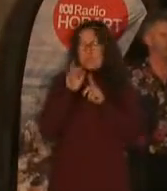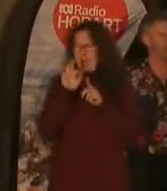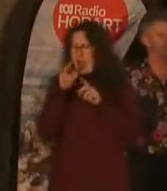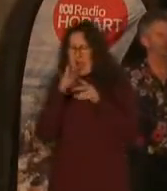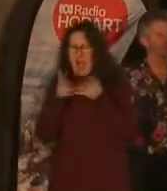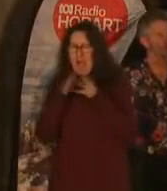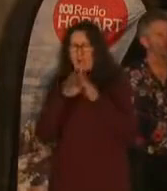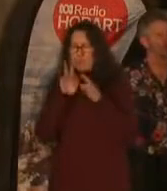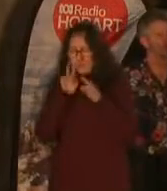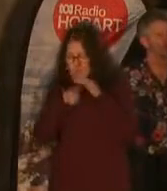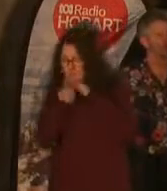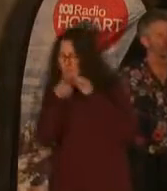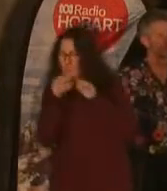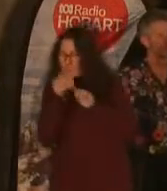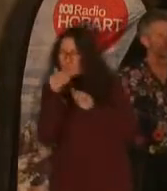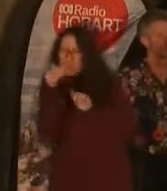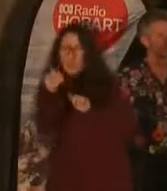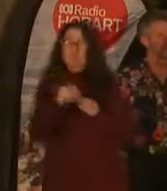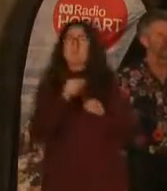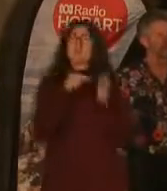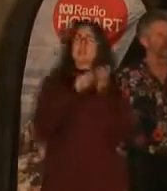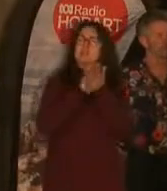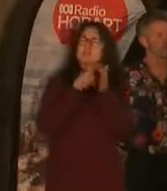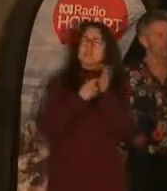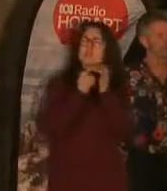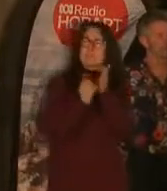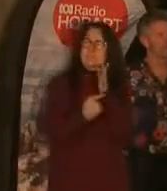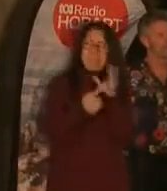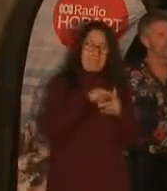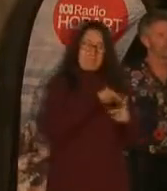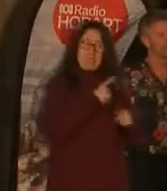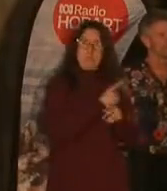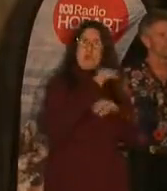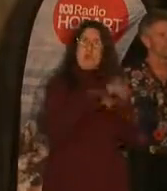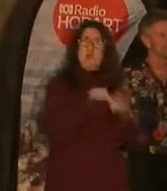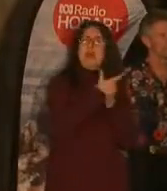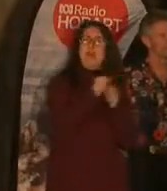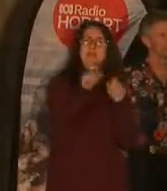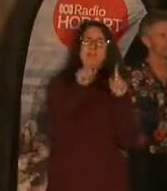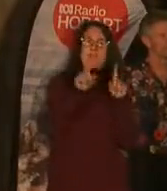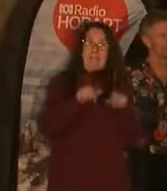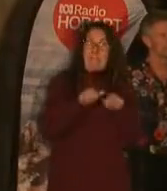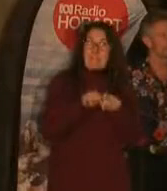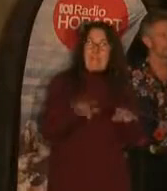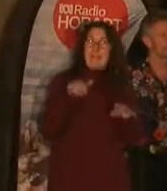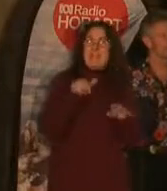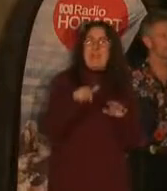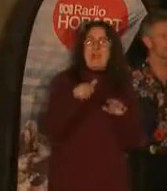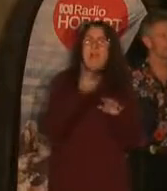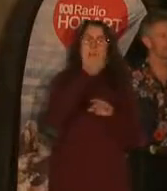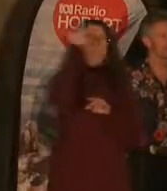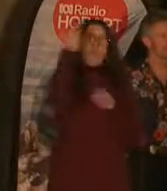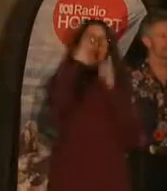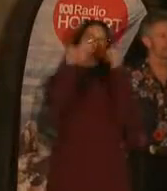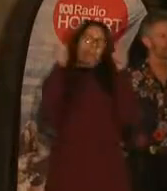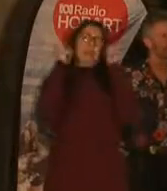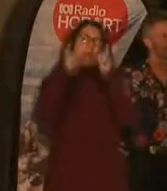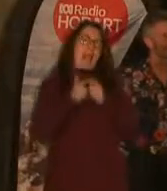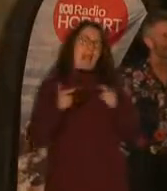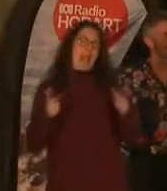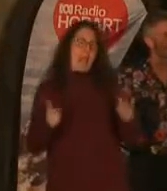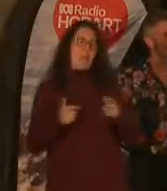then I was thinking about what Theresa said, where you were saying how you'd kind of had to implement this academic language, even though that wasn't your background, like